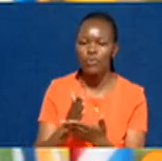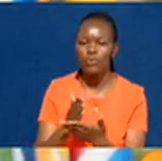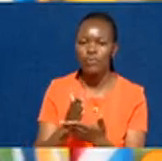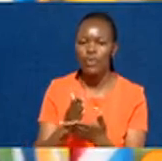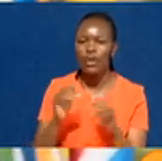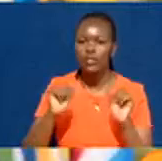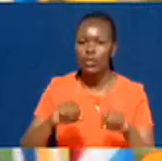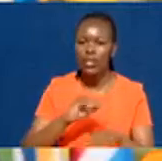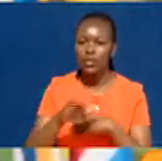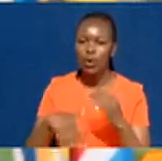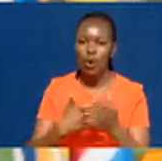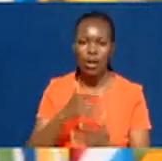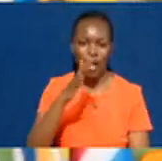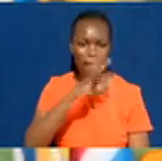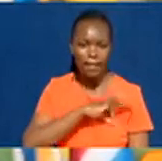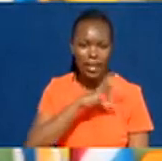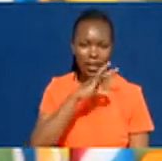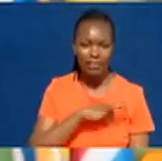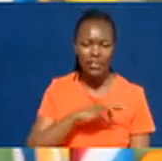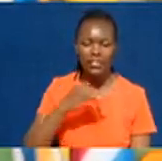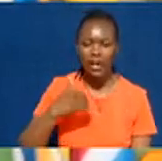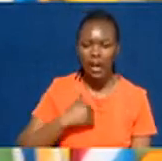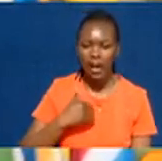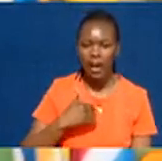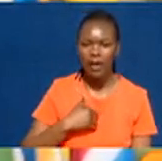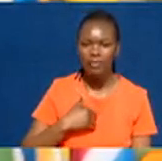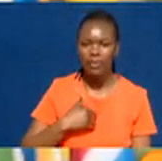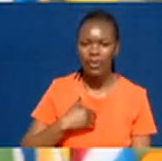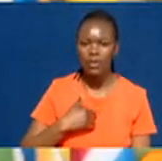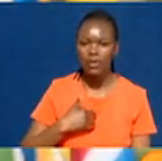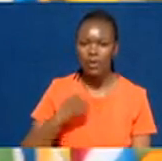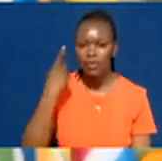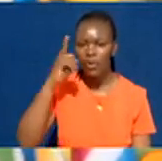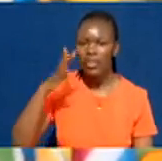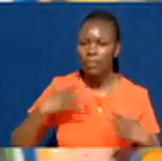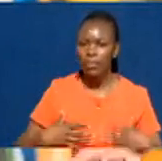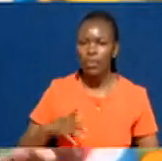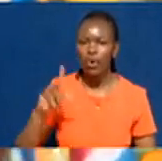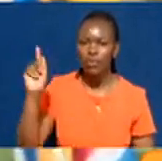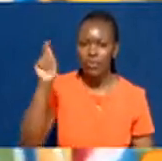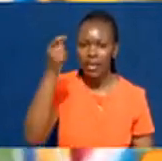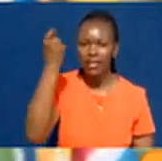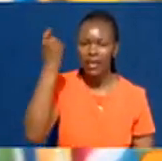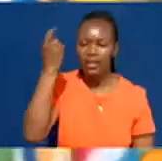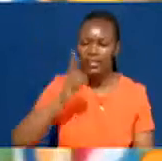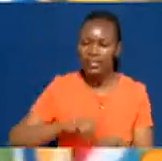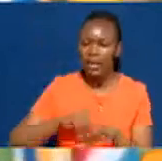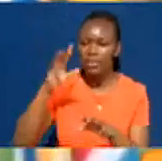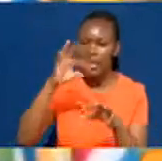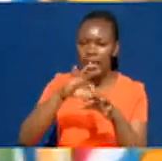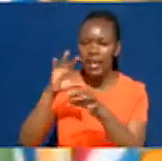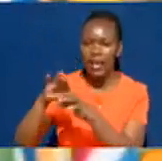the benefits of what the people of Kenya have done in electing us